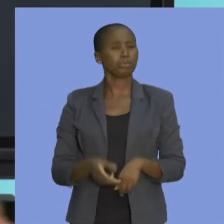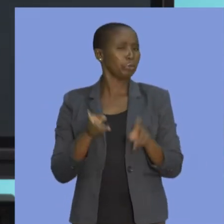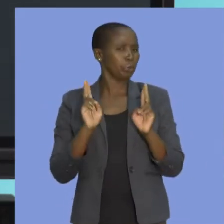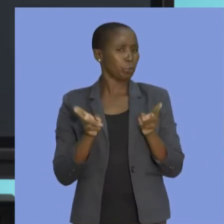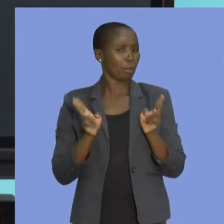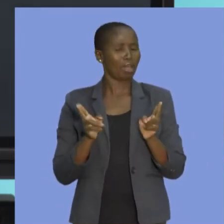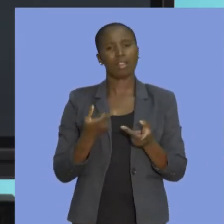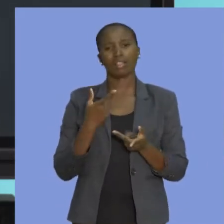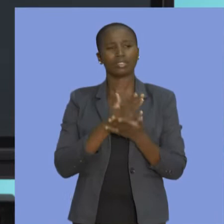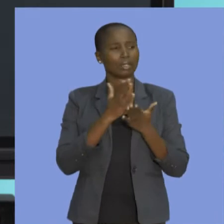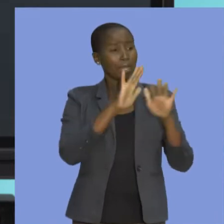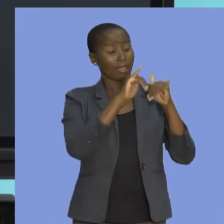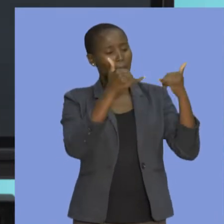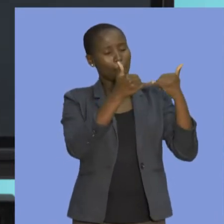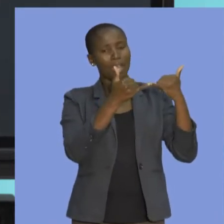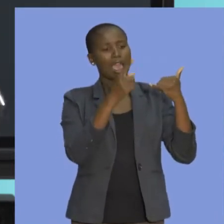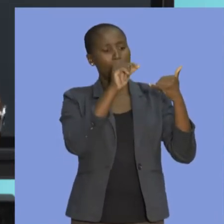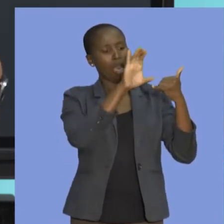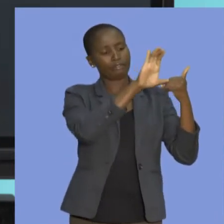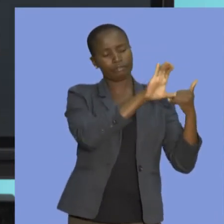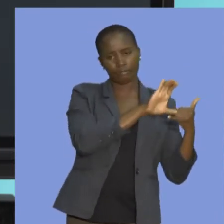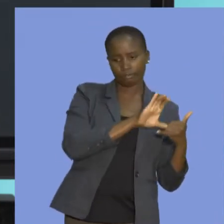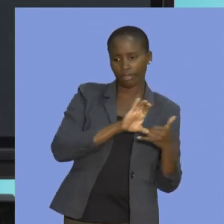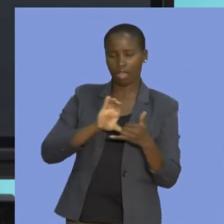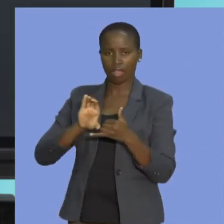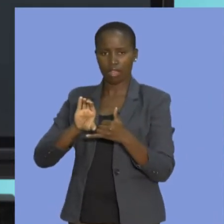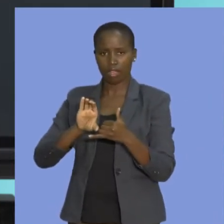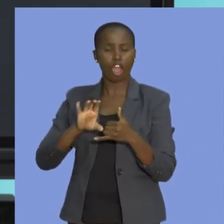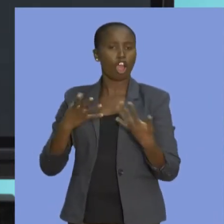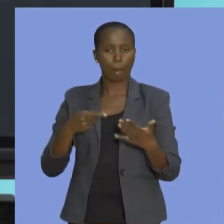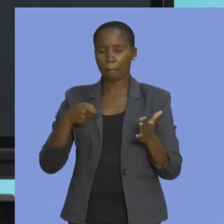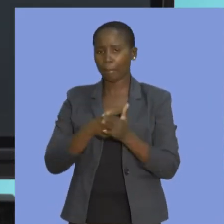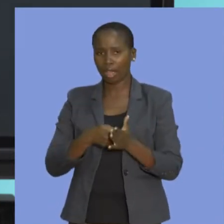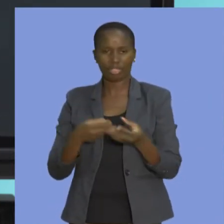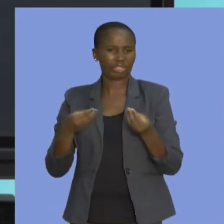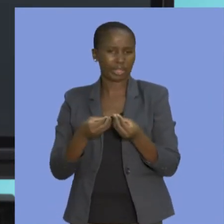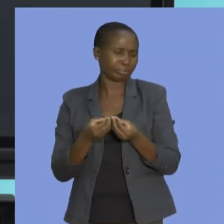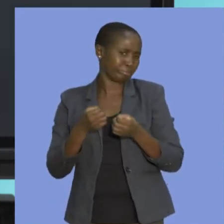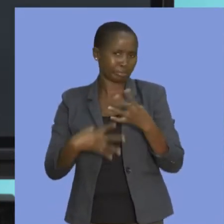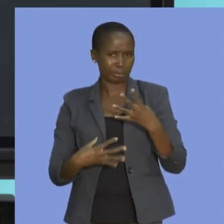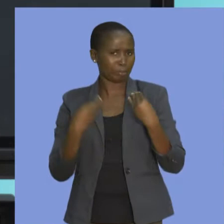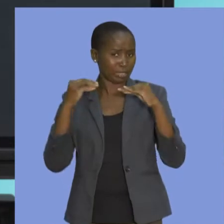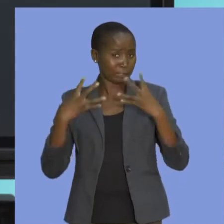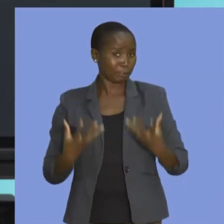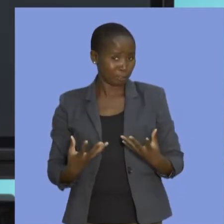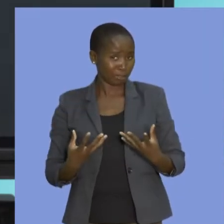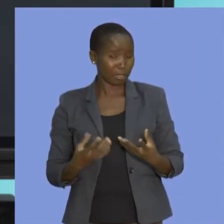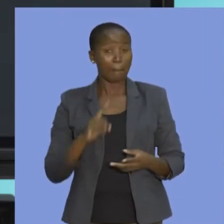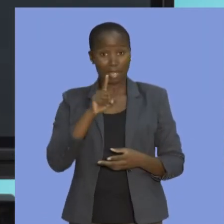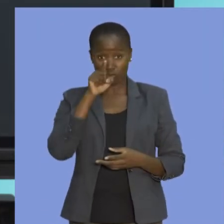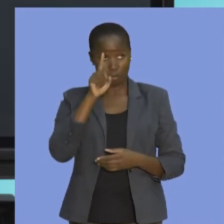investment companies, they take money, invest, or they buy stocks. So you want to study those